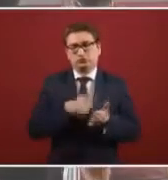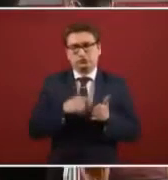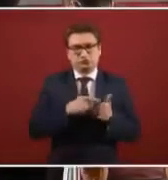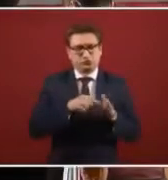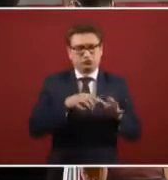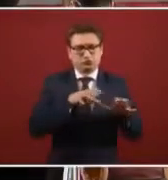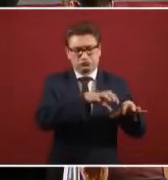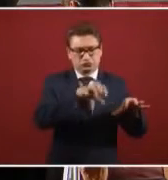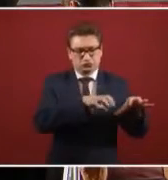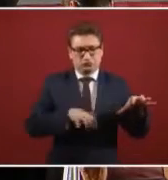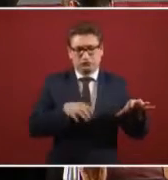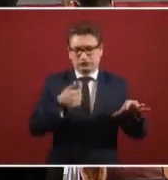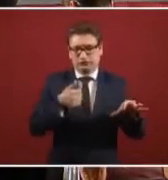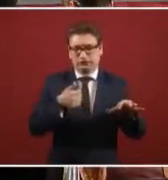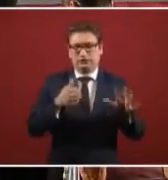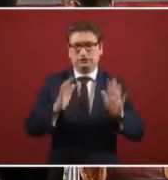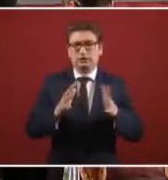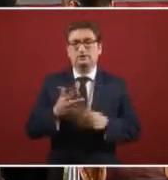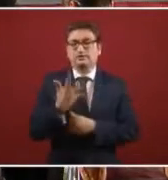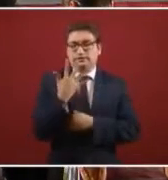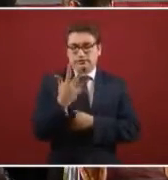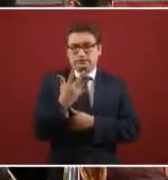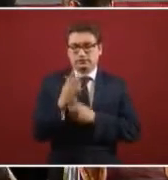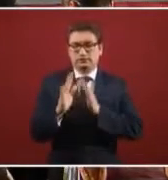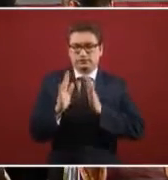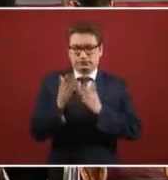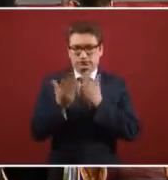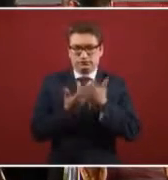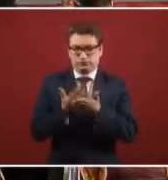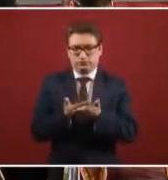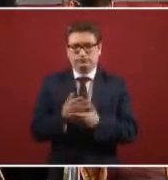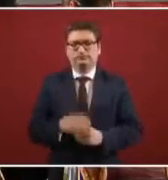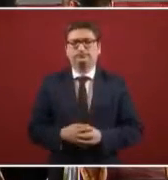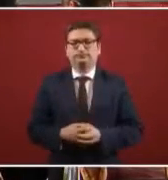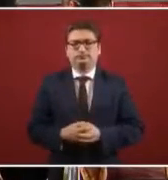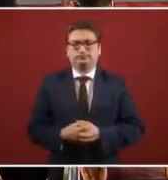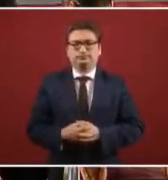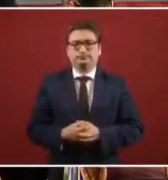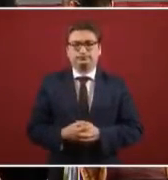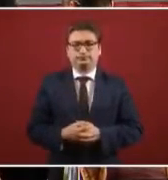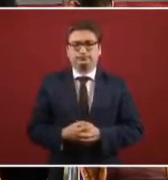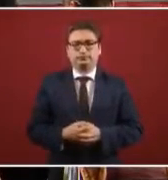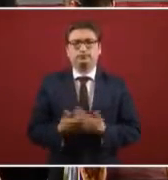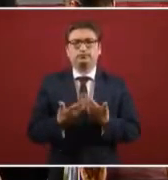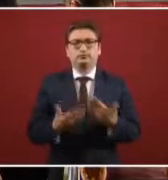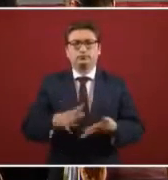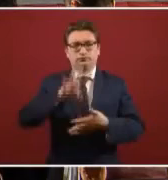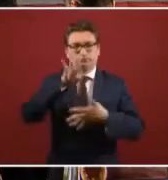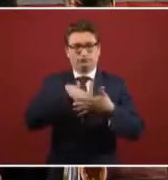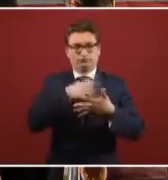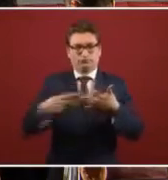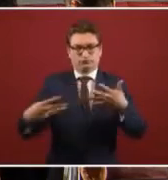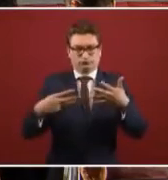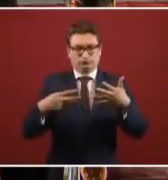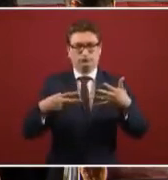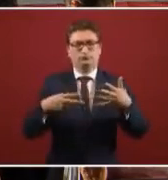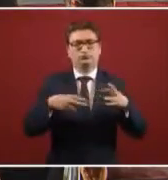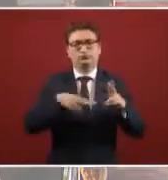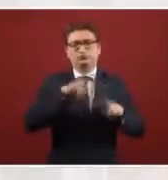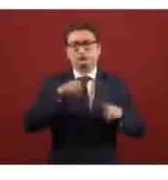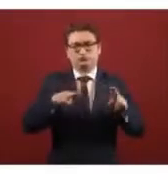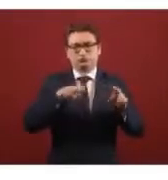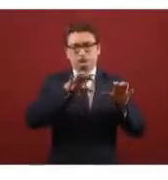5 ya have se already been licitaron. solicited. Esta es el cuadro como quedaron. This is how